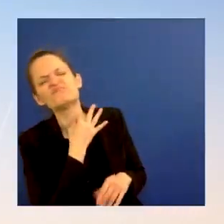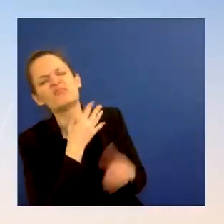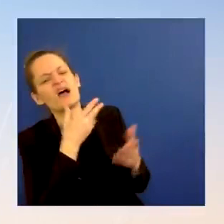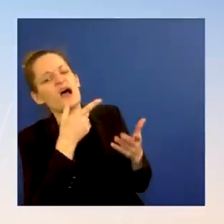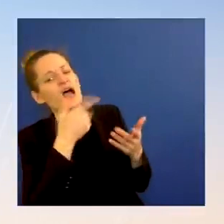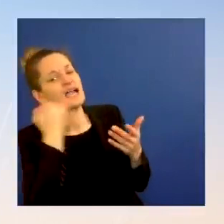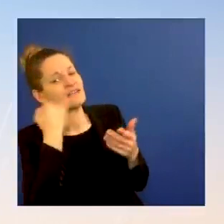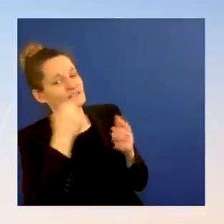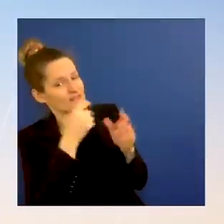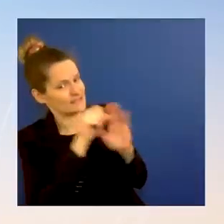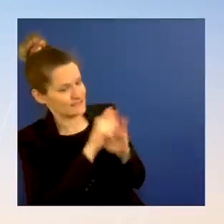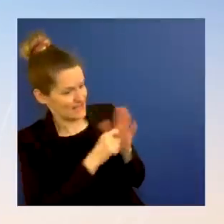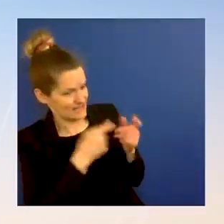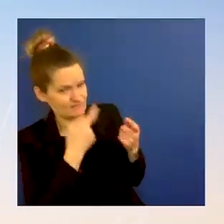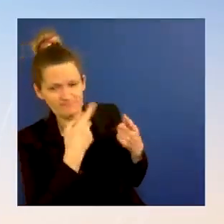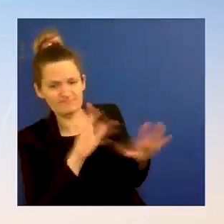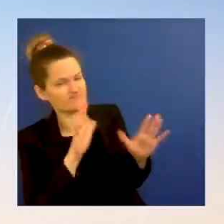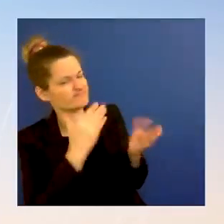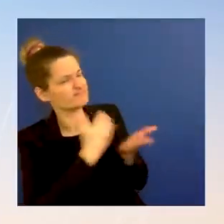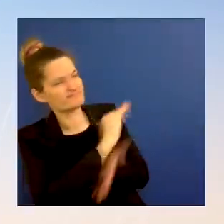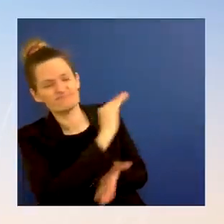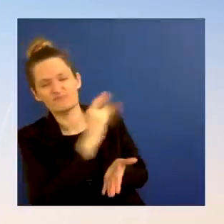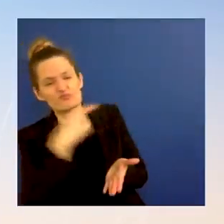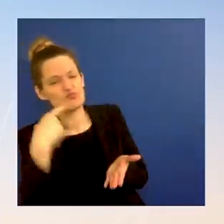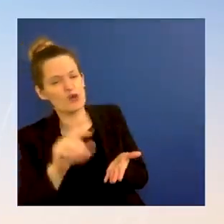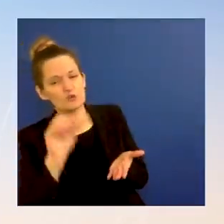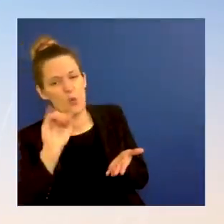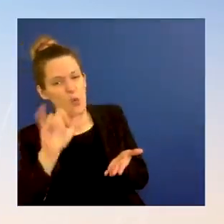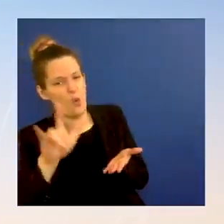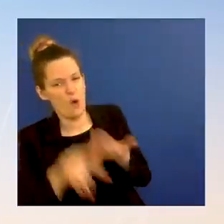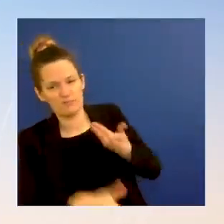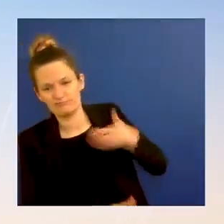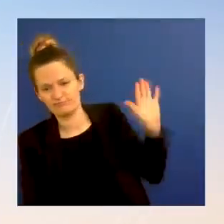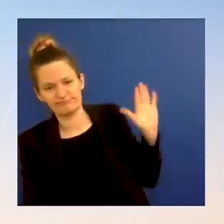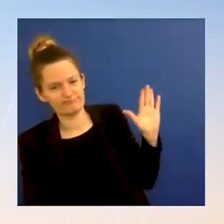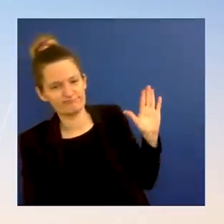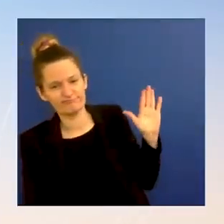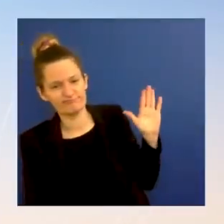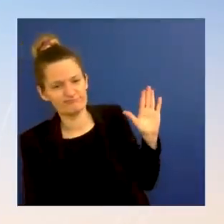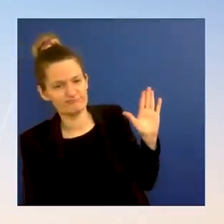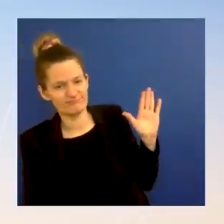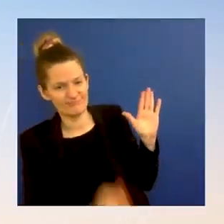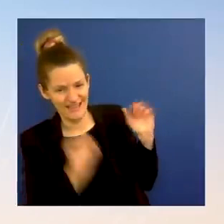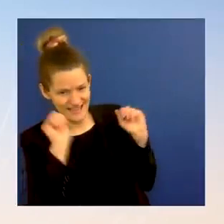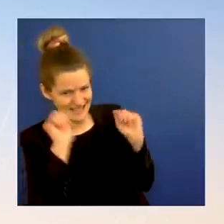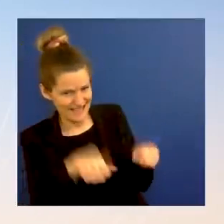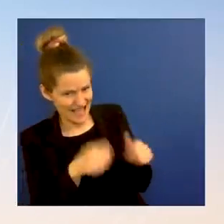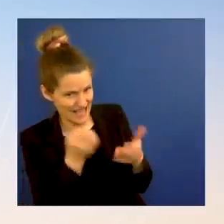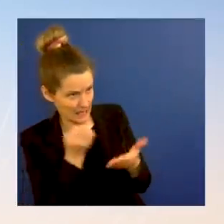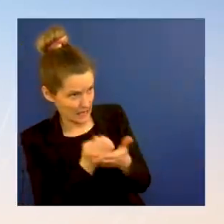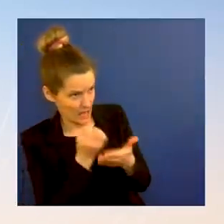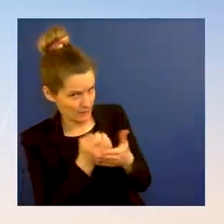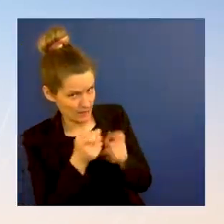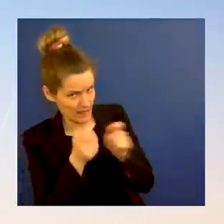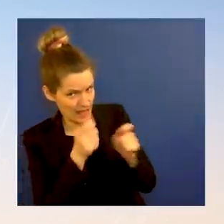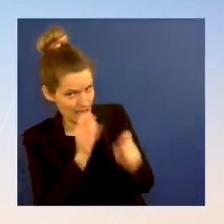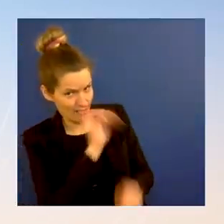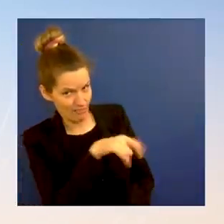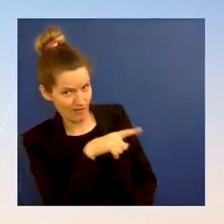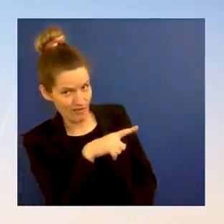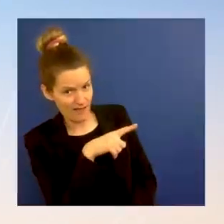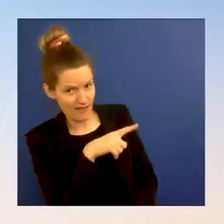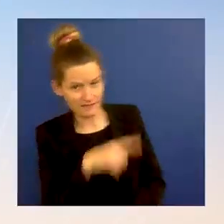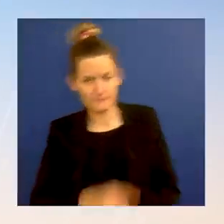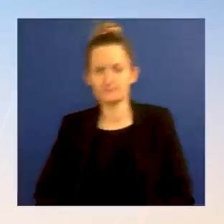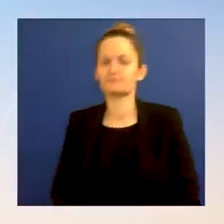to withstand that? So again, we're in a very good position. What we know is that from the U.S. economy, we